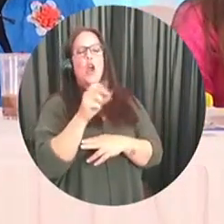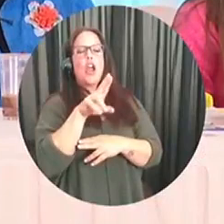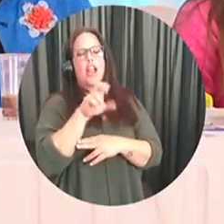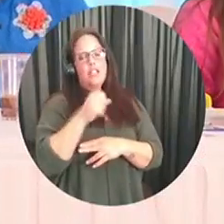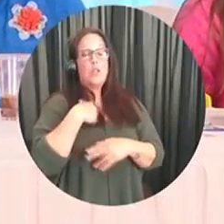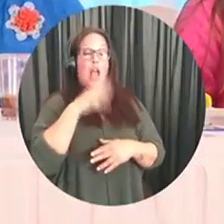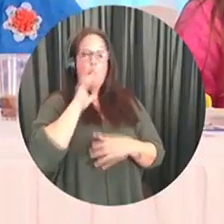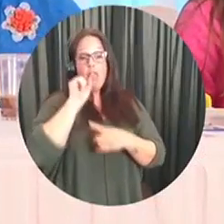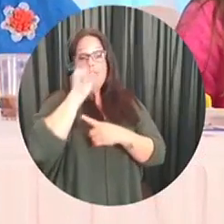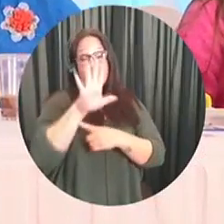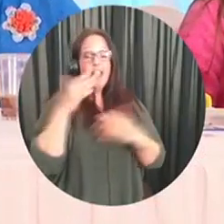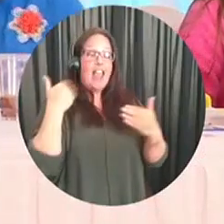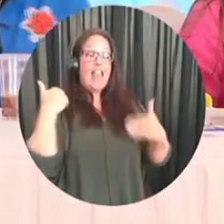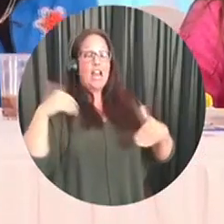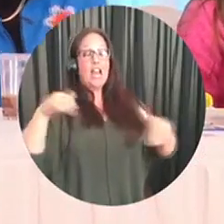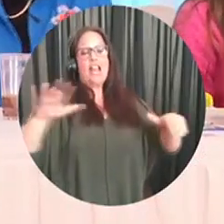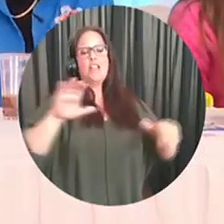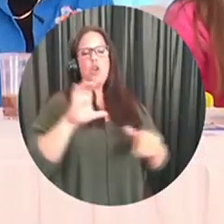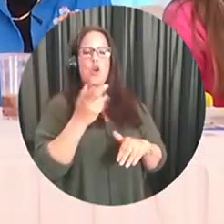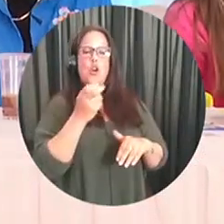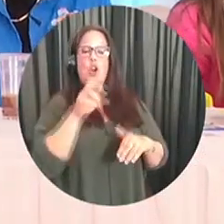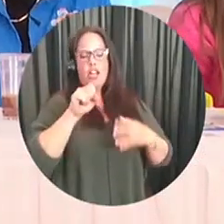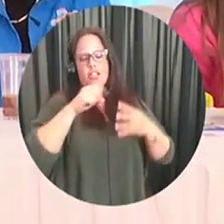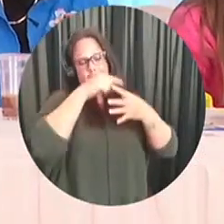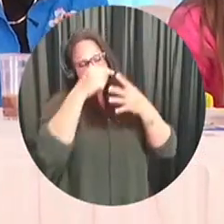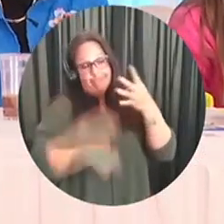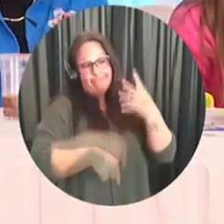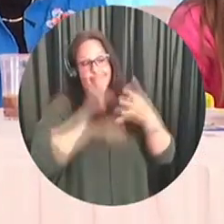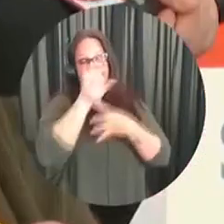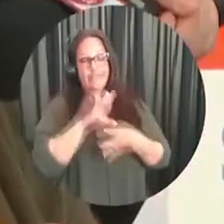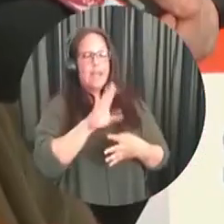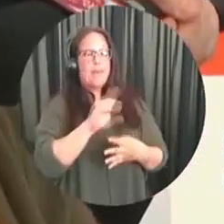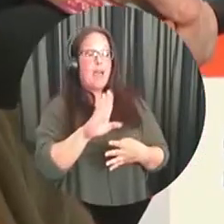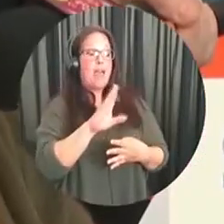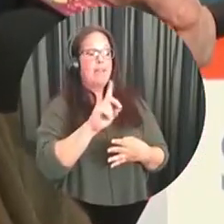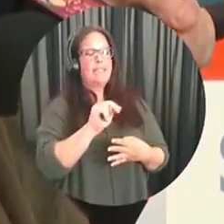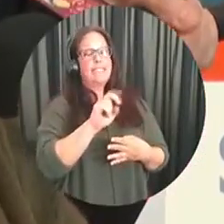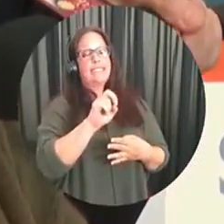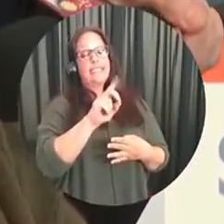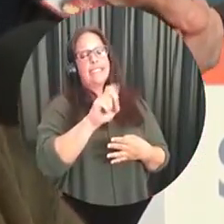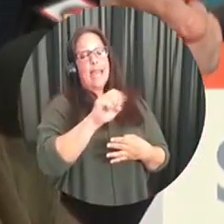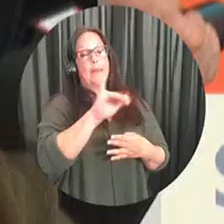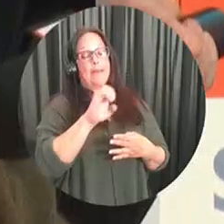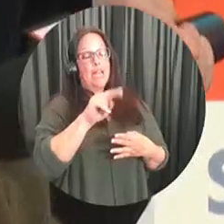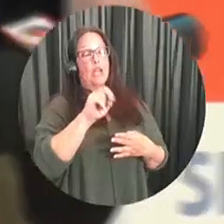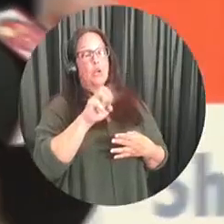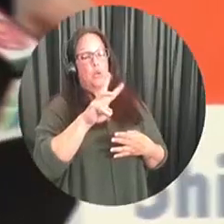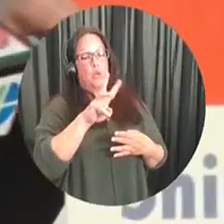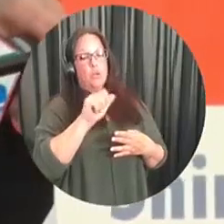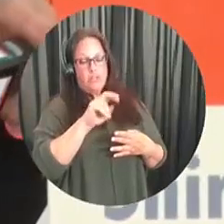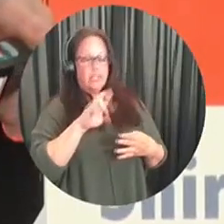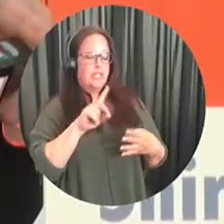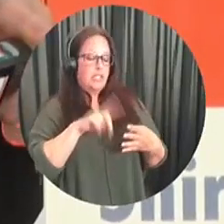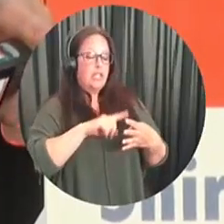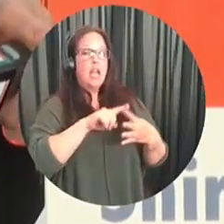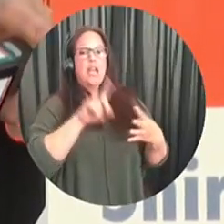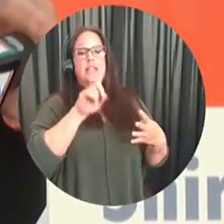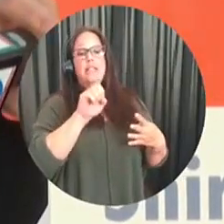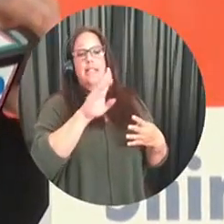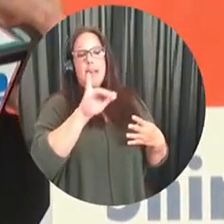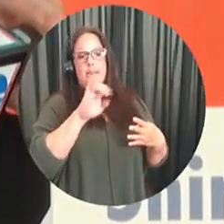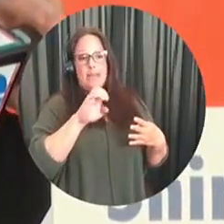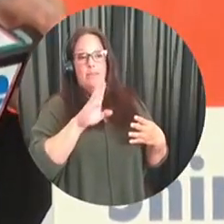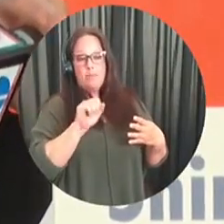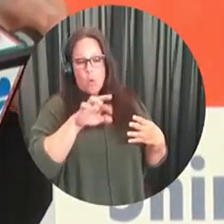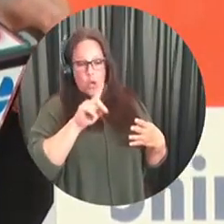of angels here. Bob and Debbie Newhart, or Newell, I'm sorry, Debbie Board,